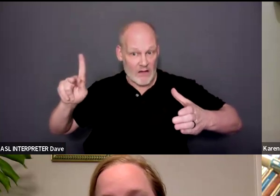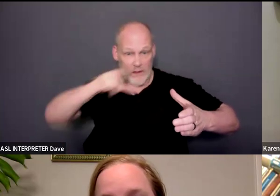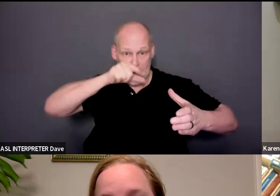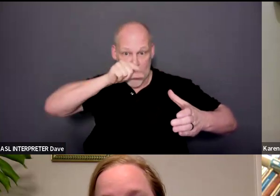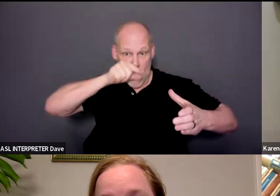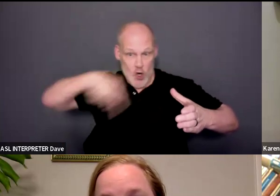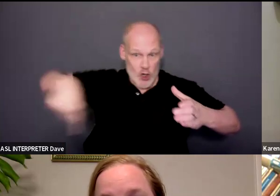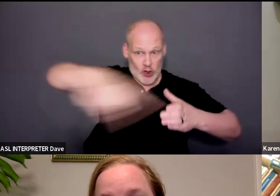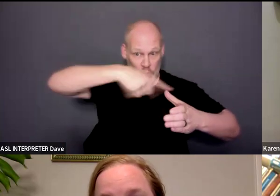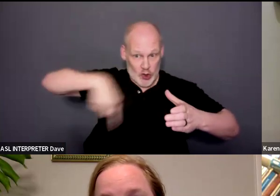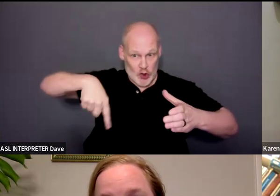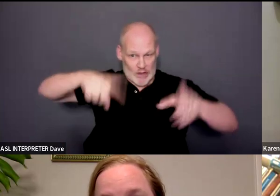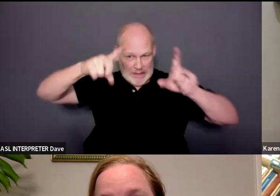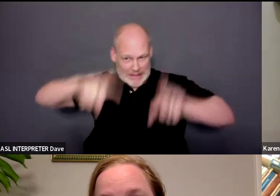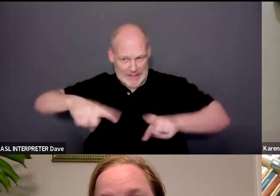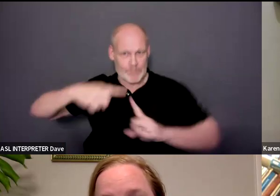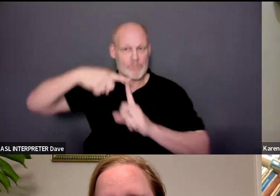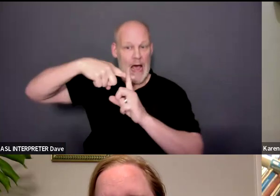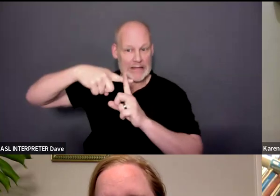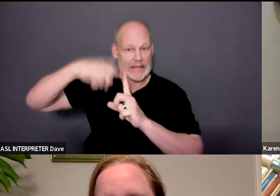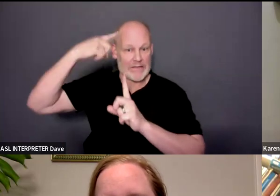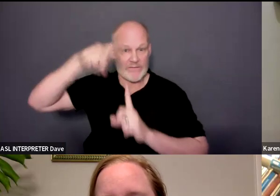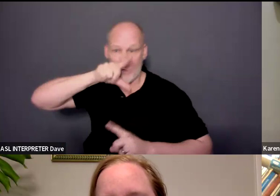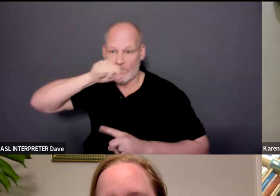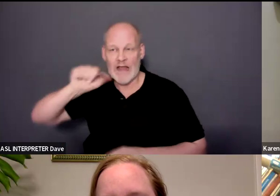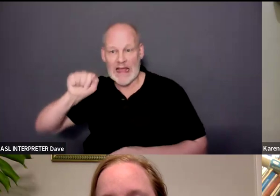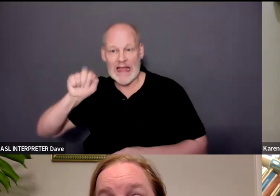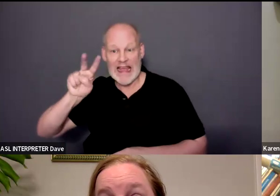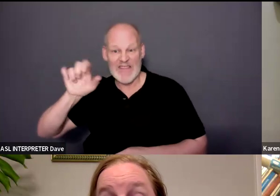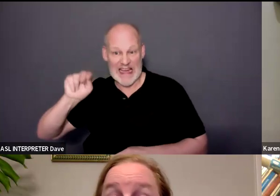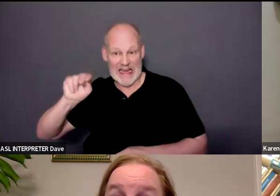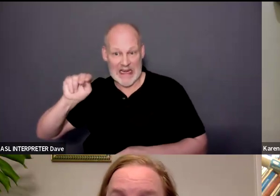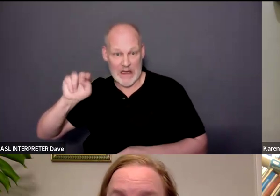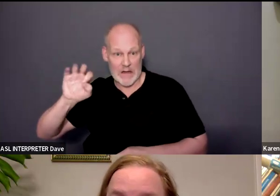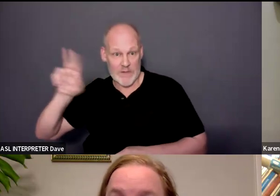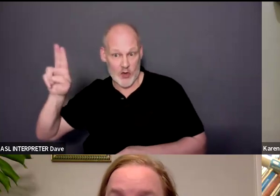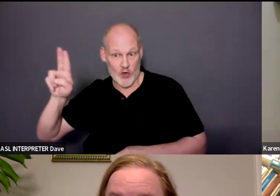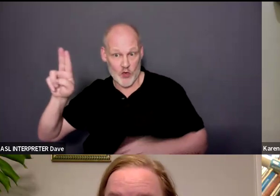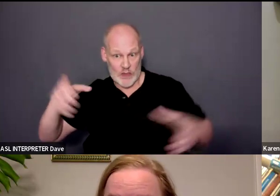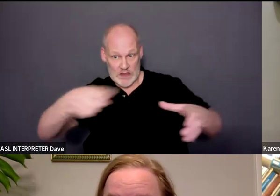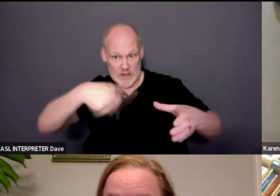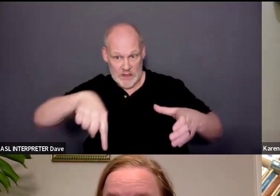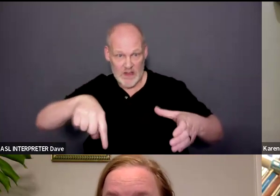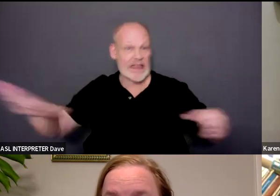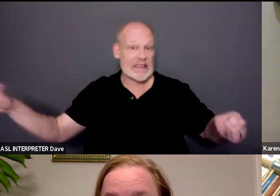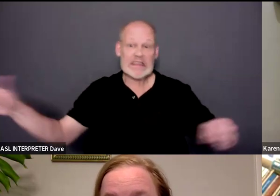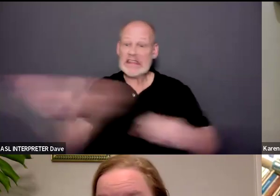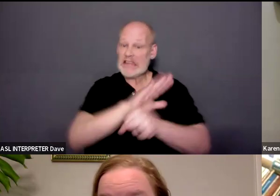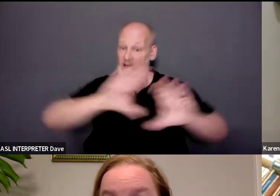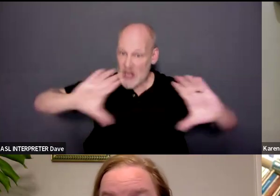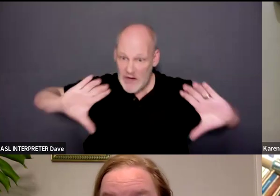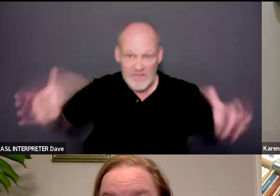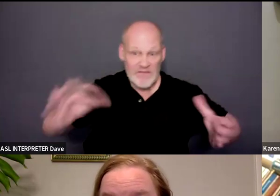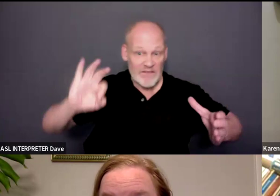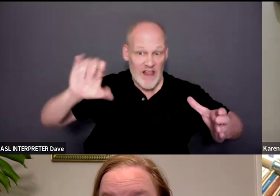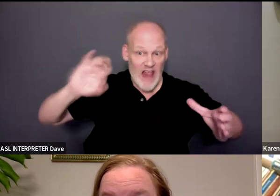is positive for chicken or avian influenza, that flock is culled, the entire flock, because it's